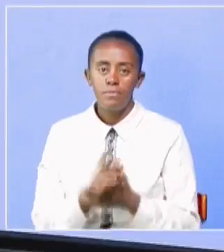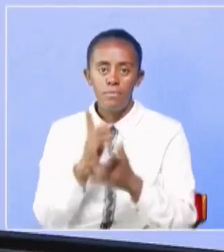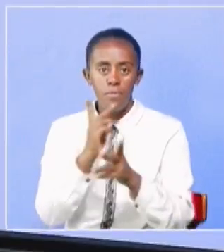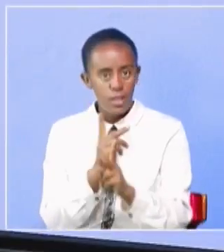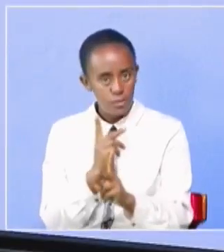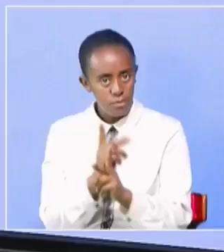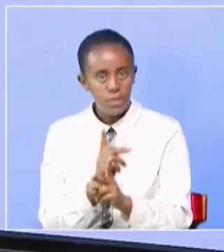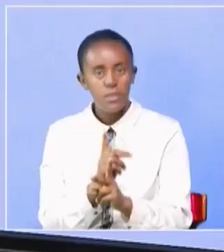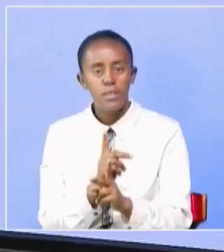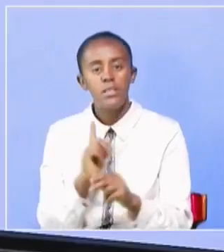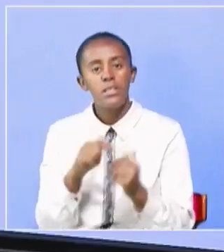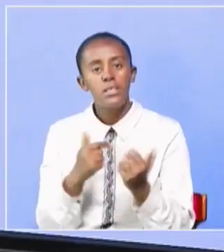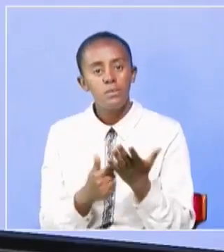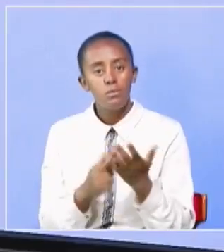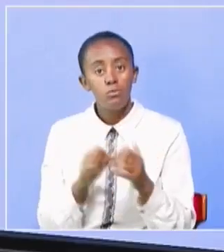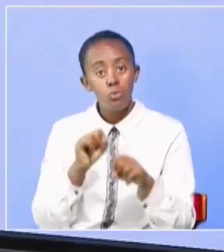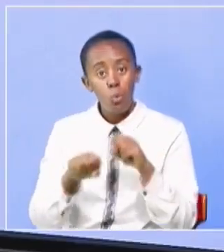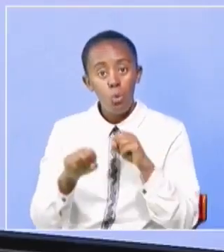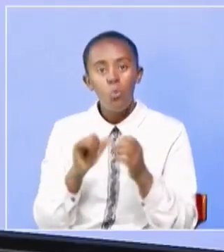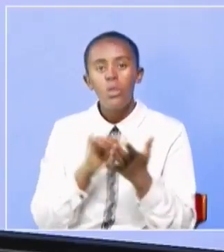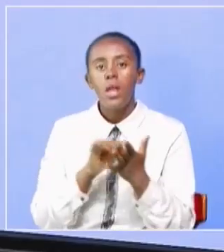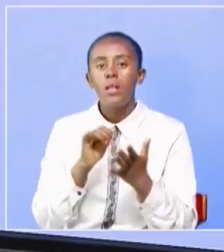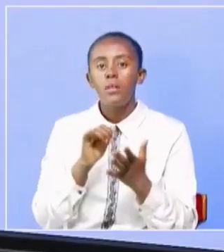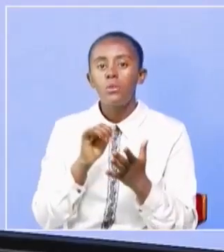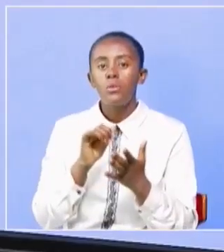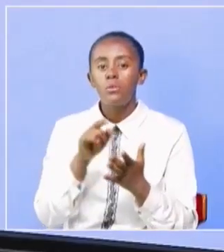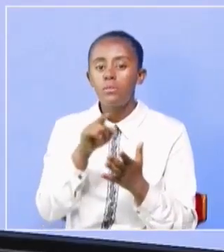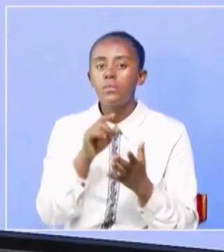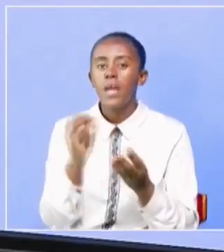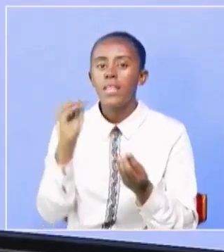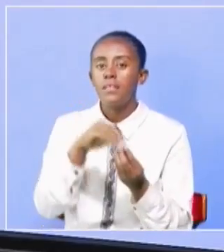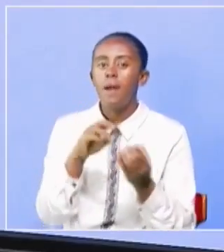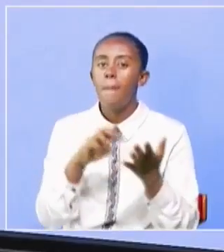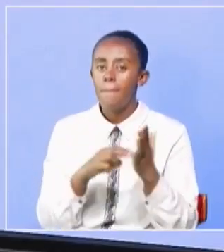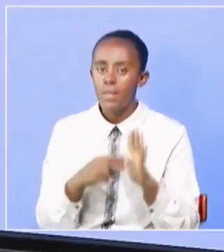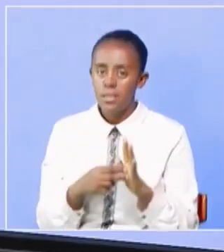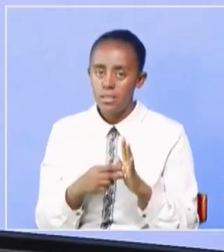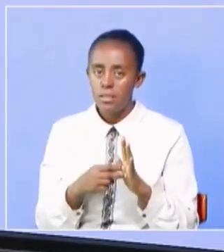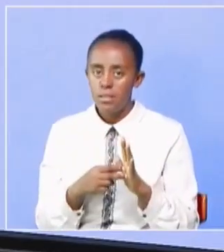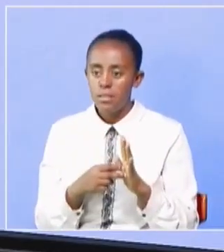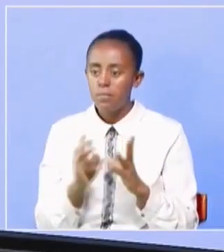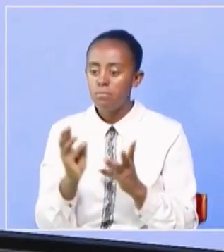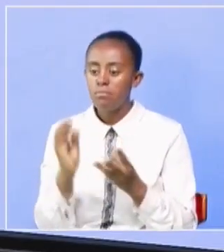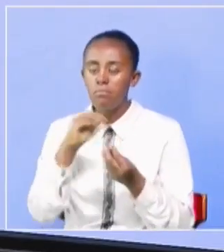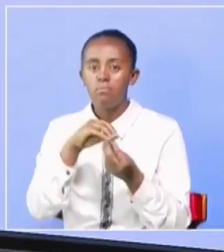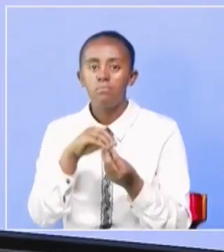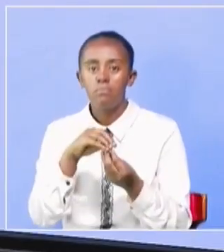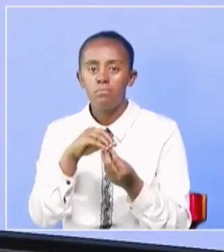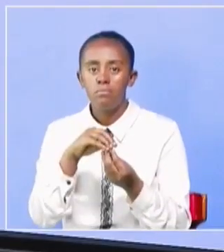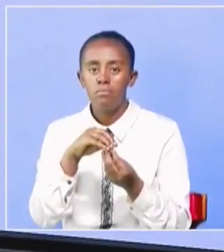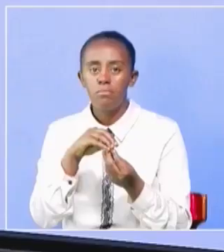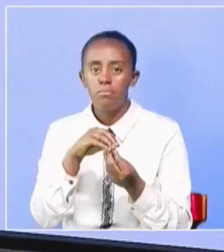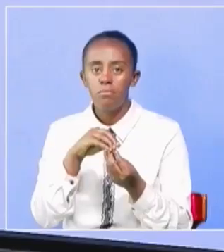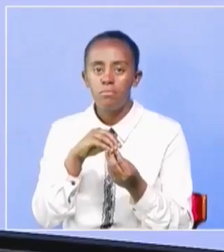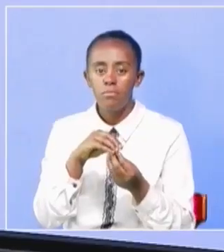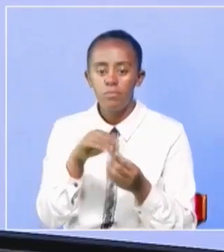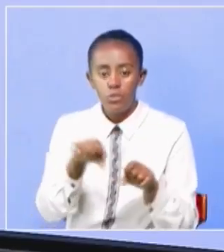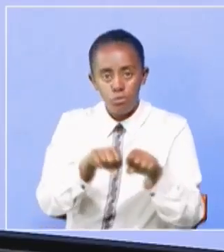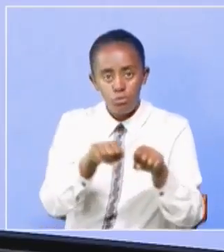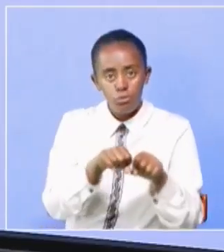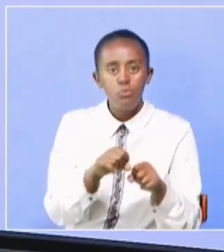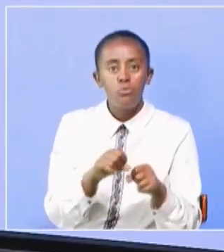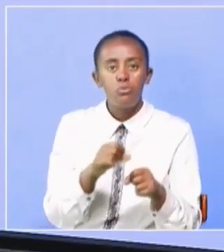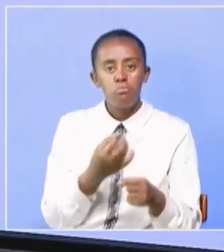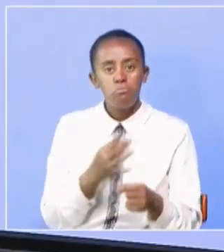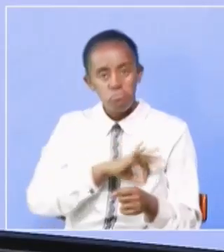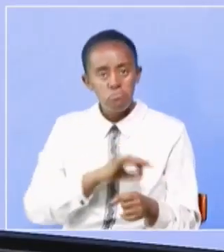Expected. So that is what extra means. So having an extra pair of shoes or an